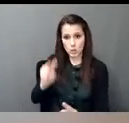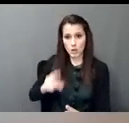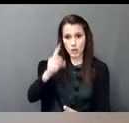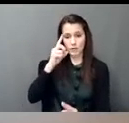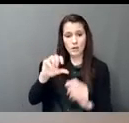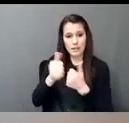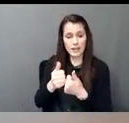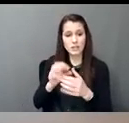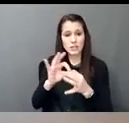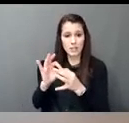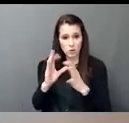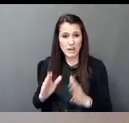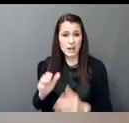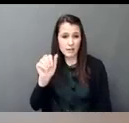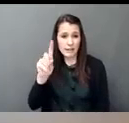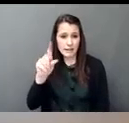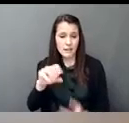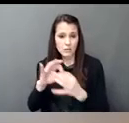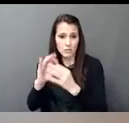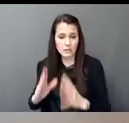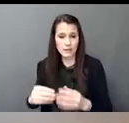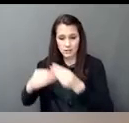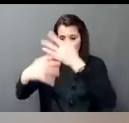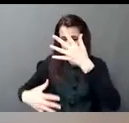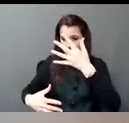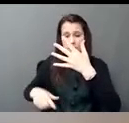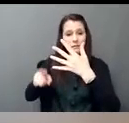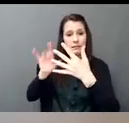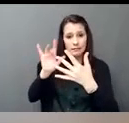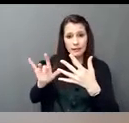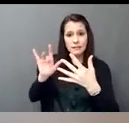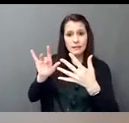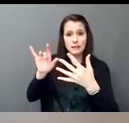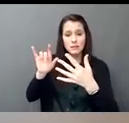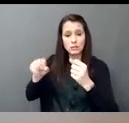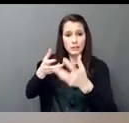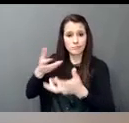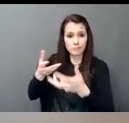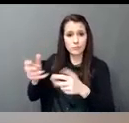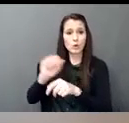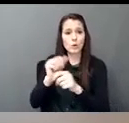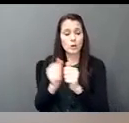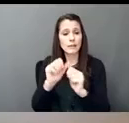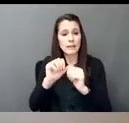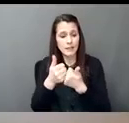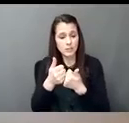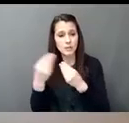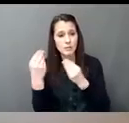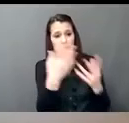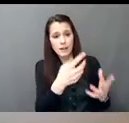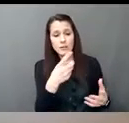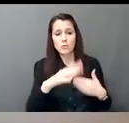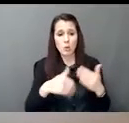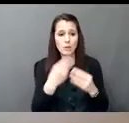the ADA coordinator, and that ADA coordinator will be able to work with the agency to provide you with the information in the